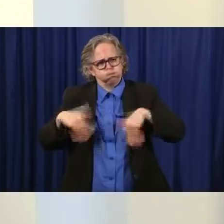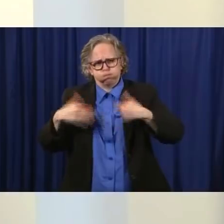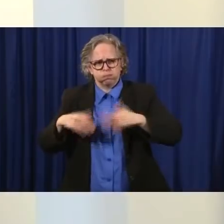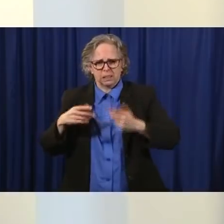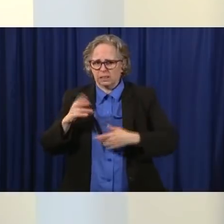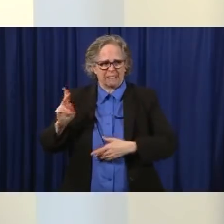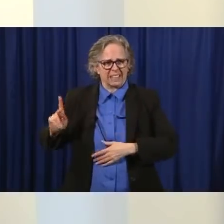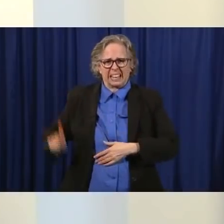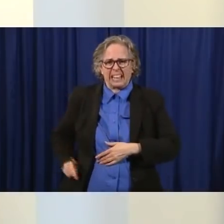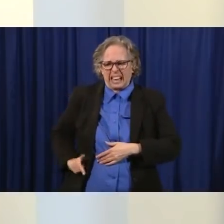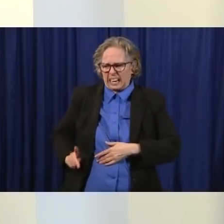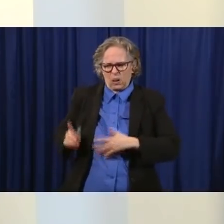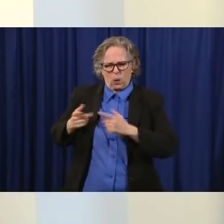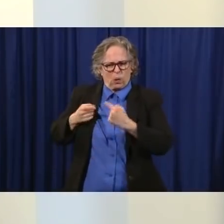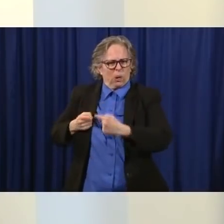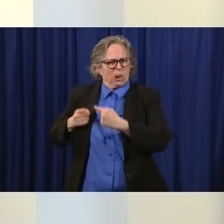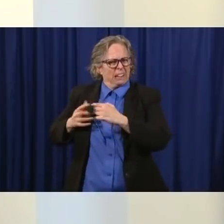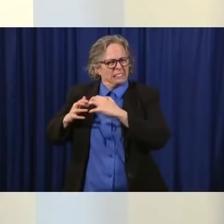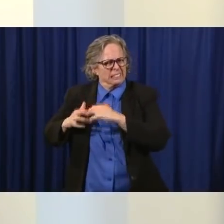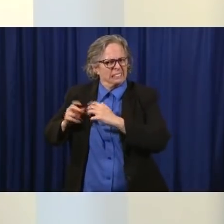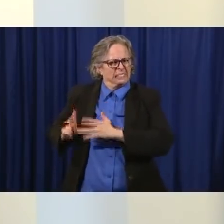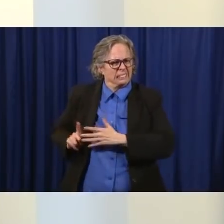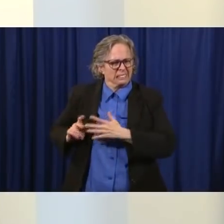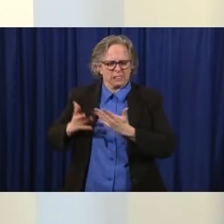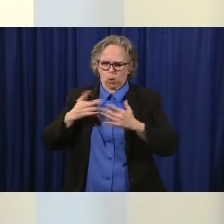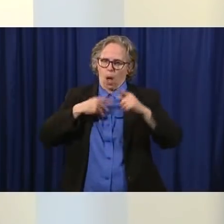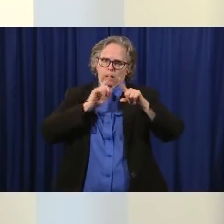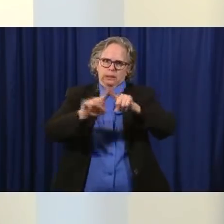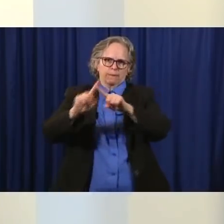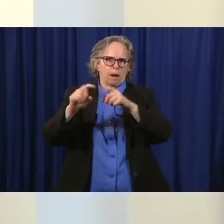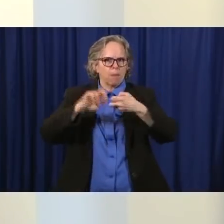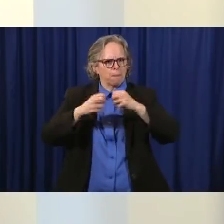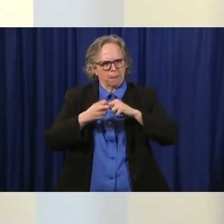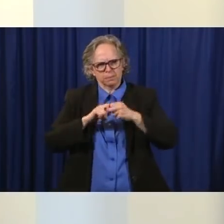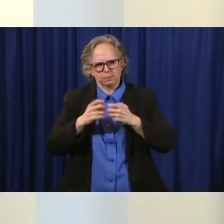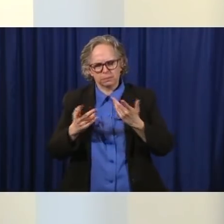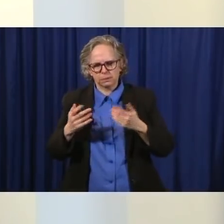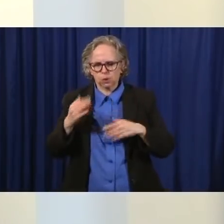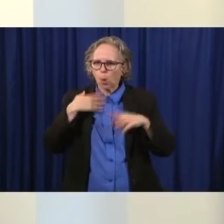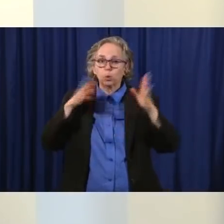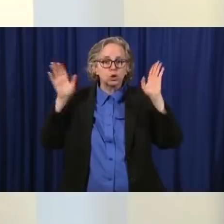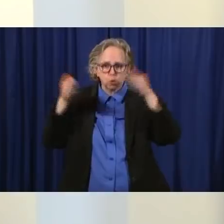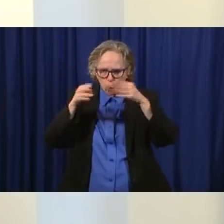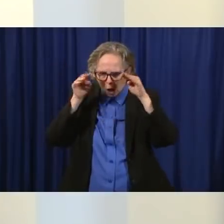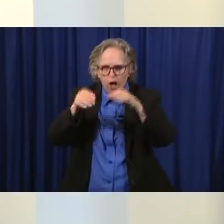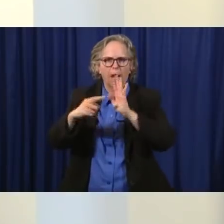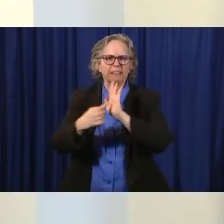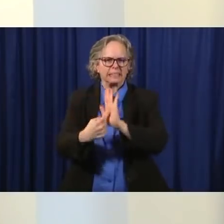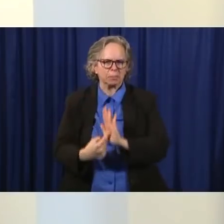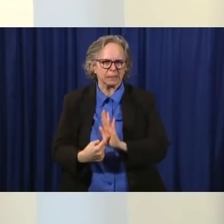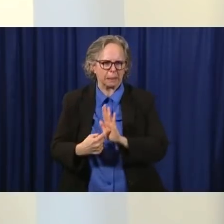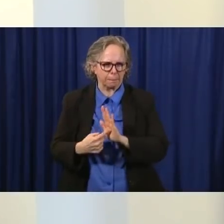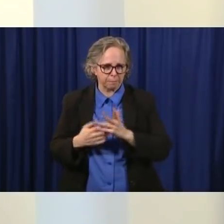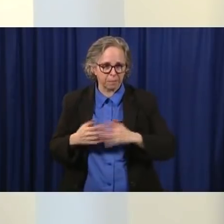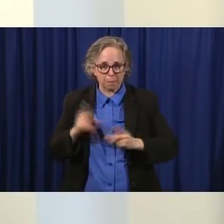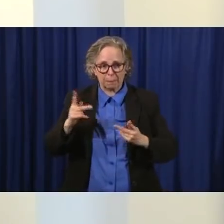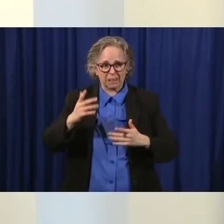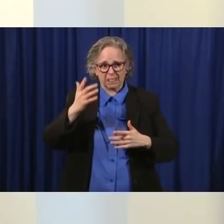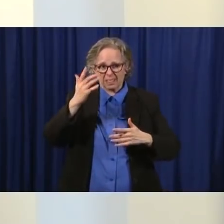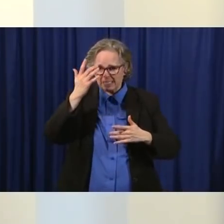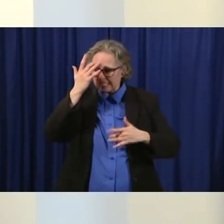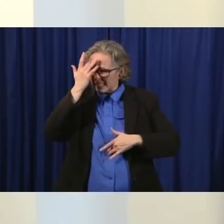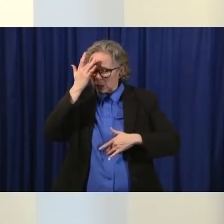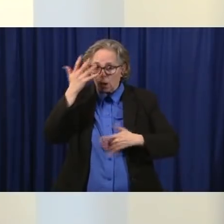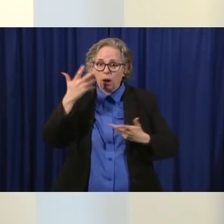employed. So it's important. We've got to fight it. And for people at home with it, they're miserable and sick, and using over-the-counter